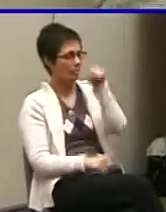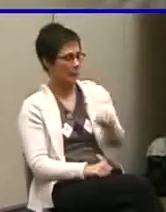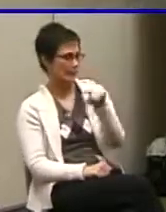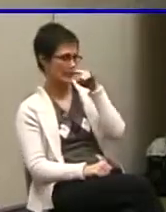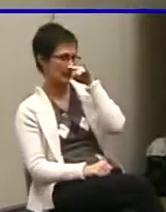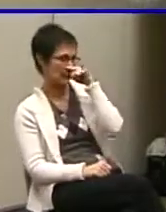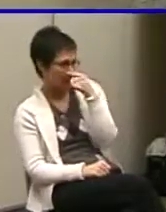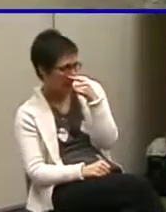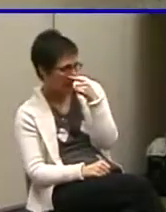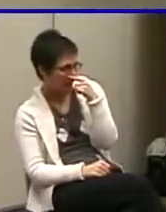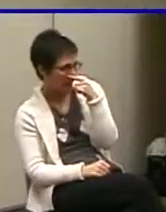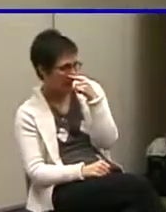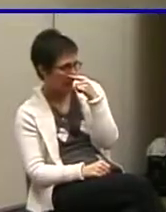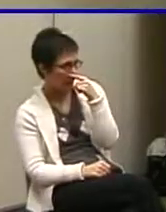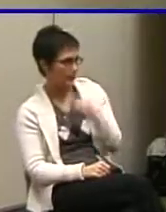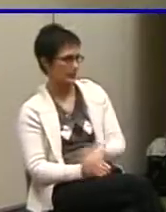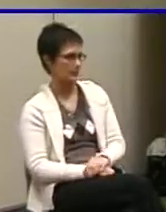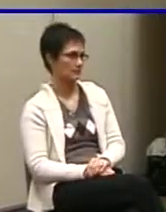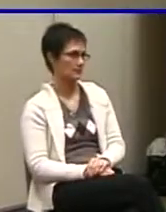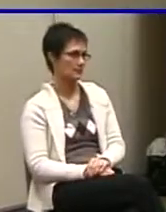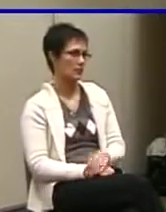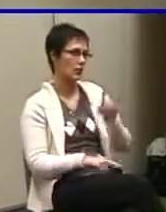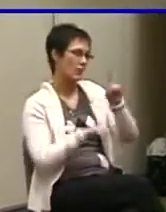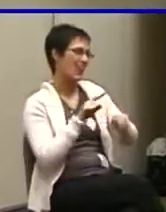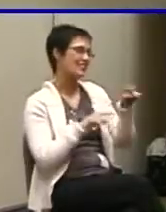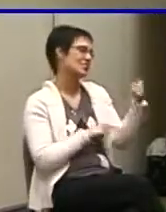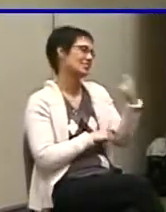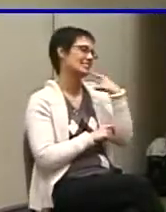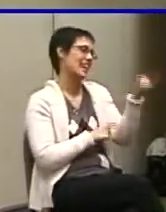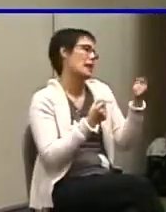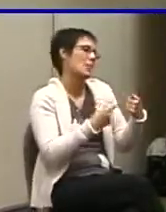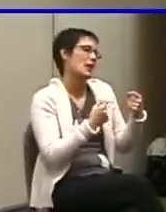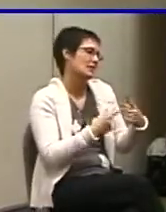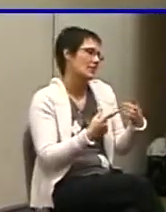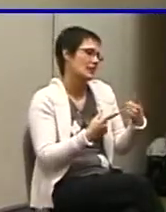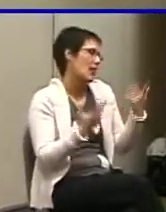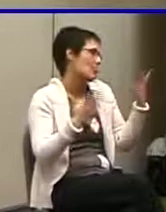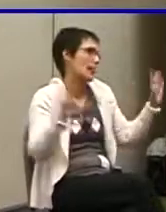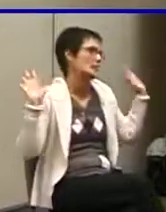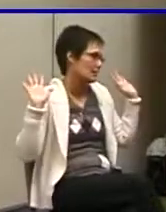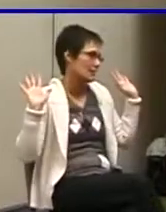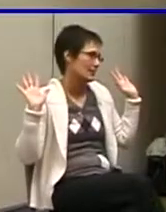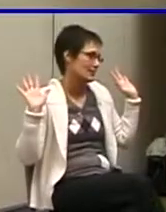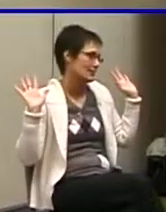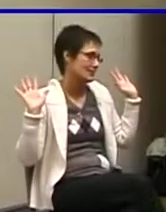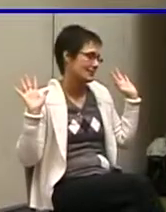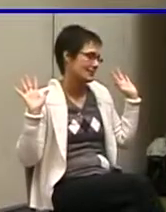So it doesn't answer, you can't just say, gee, it's impulsivity or it's this, and that's the function.